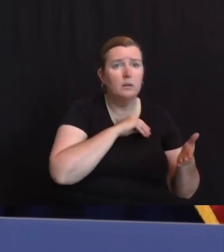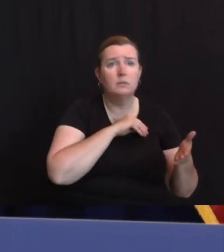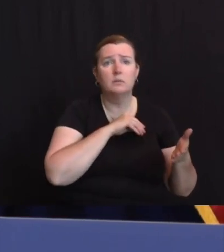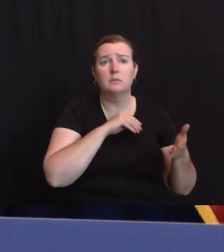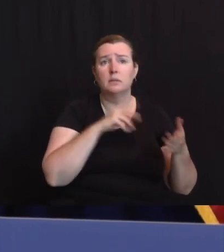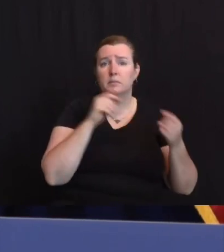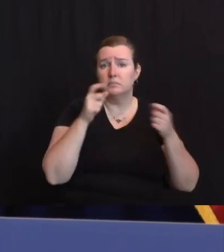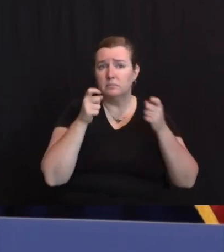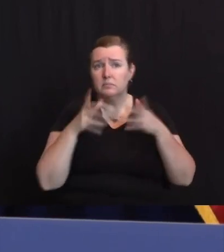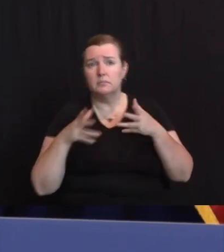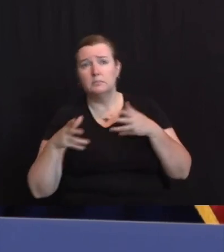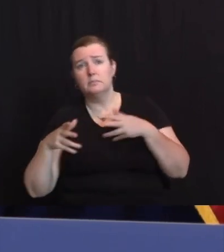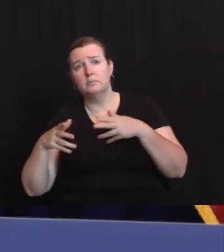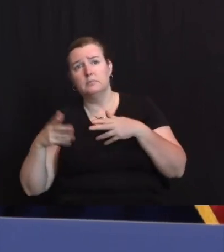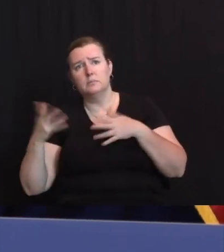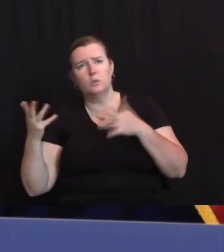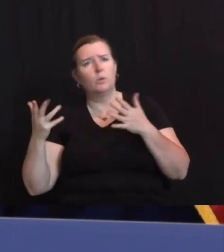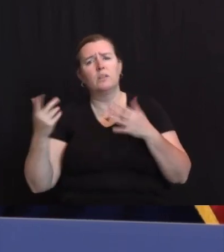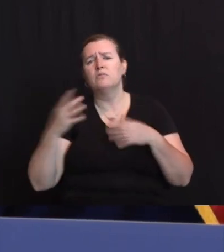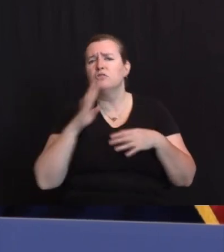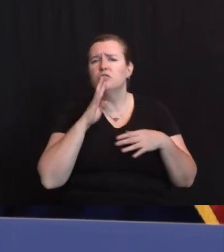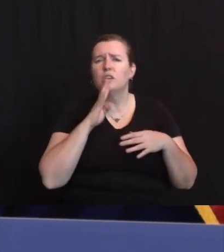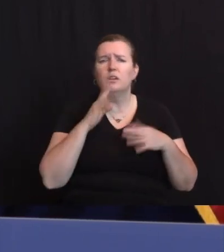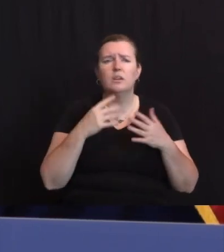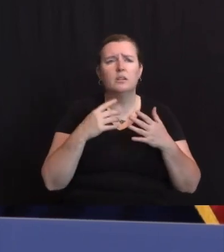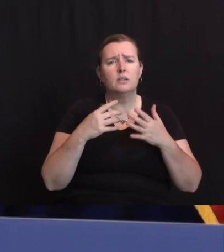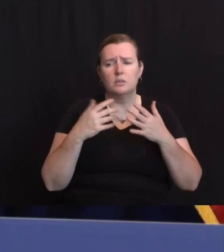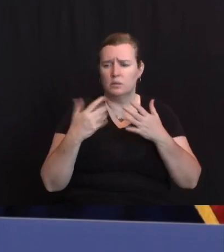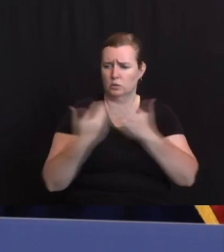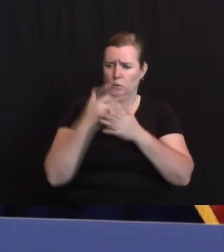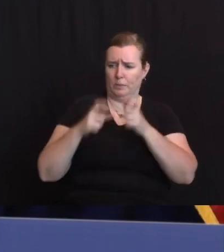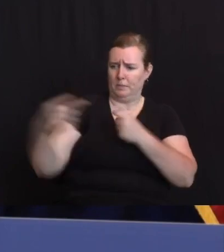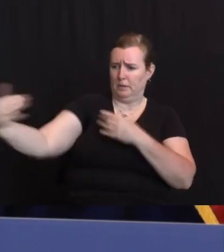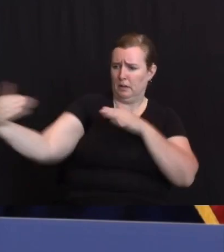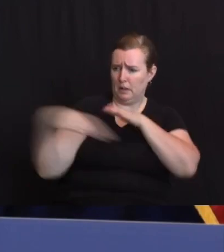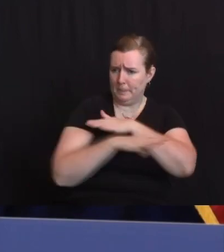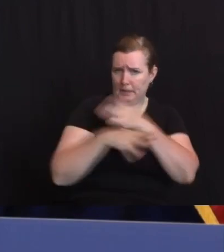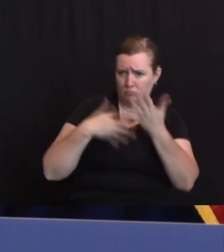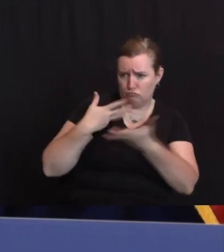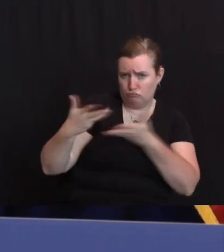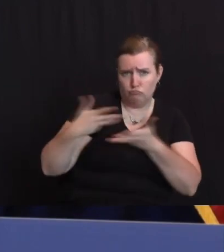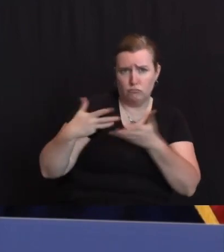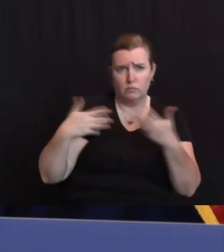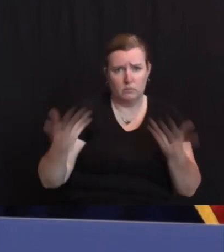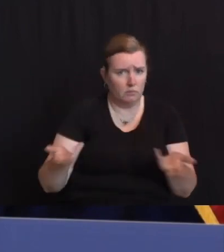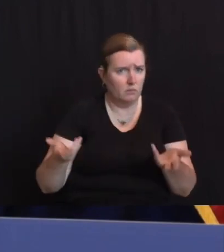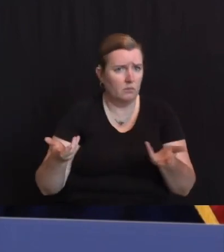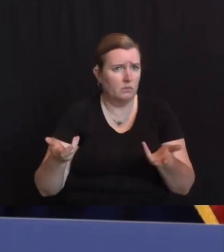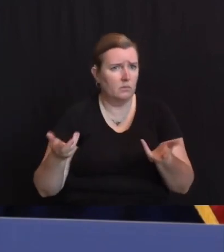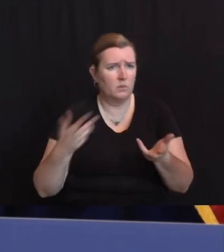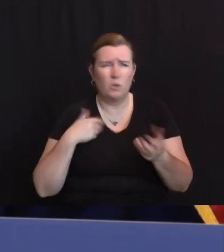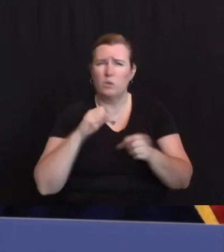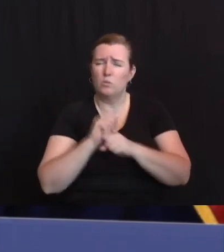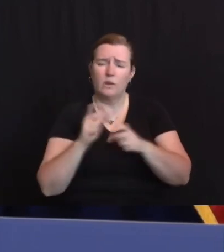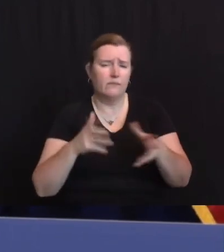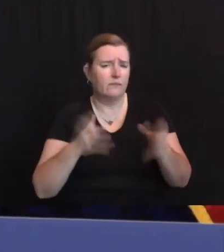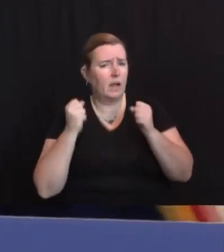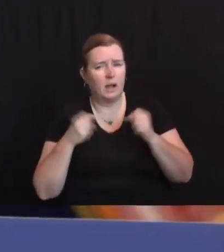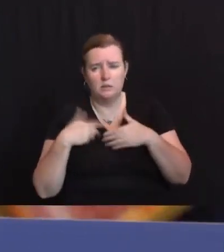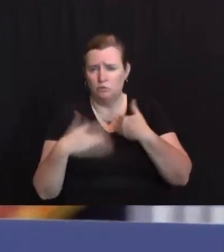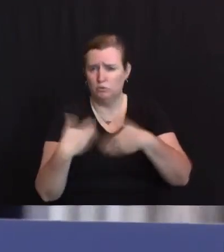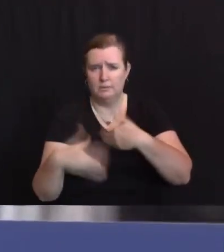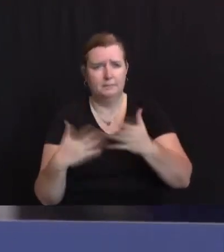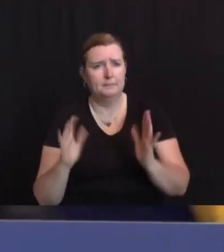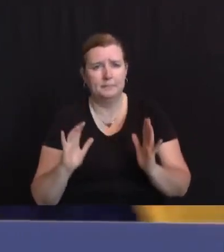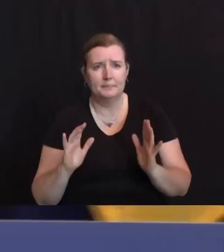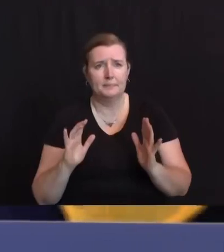is saying they're doing to make sure they're doing it. So we're working as fast as we can. I'd say one other